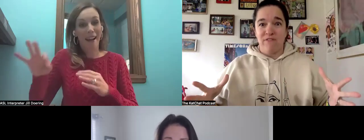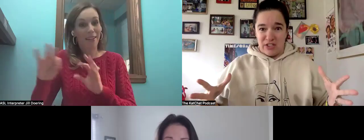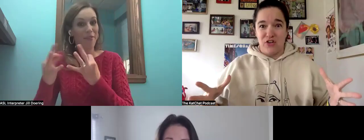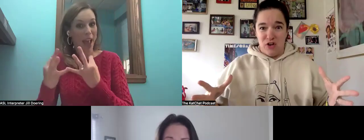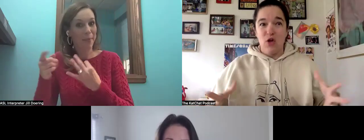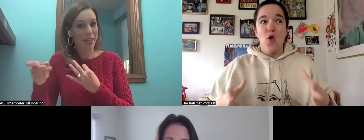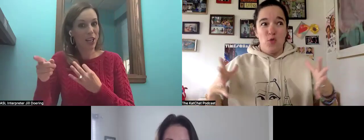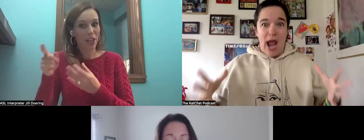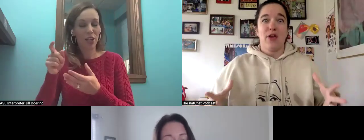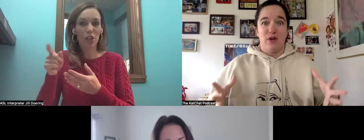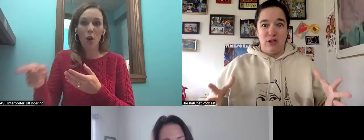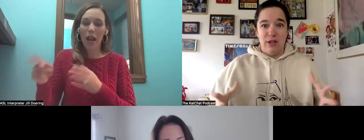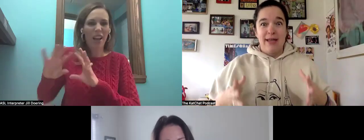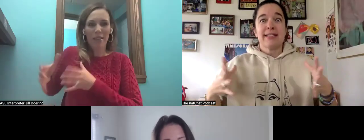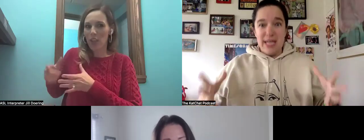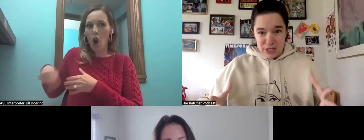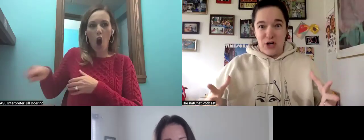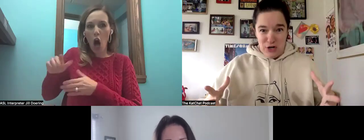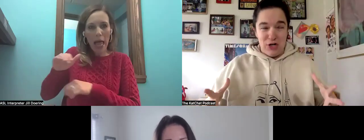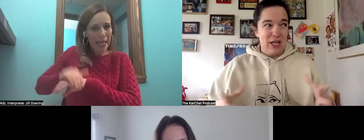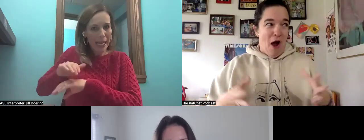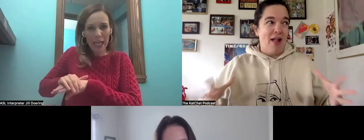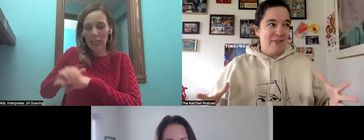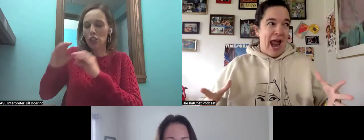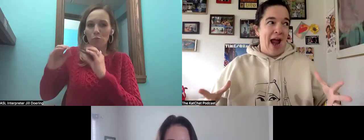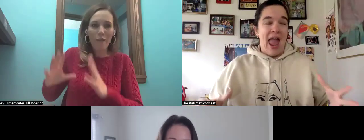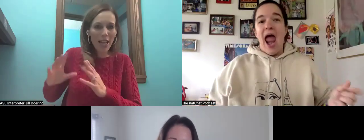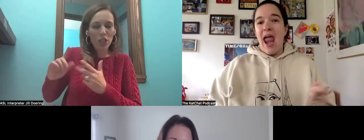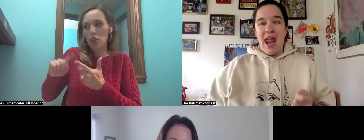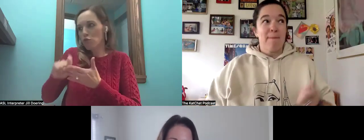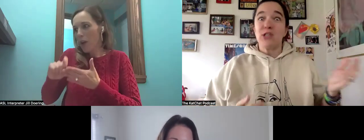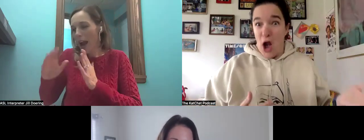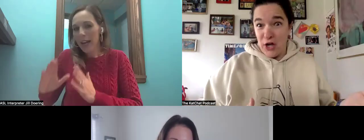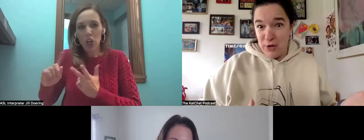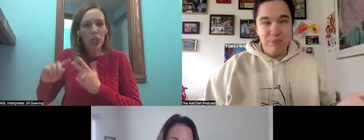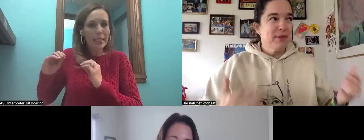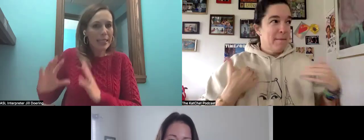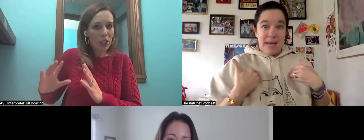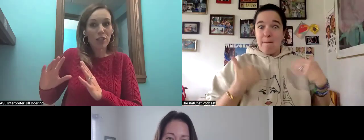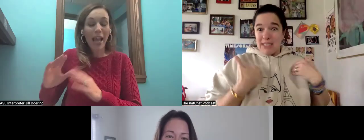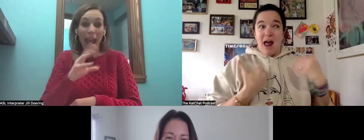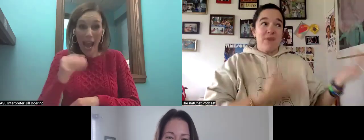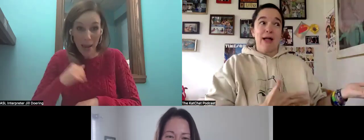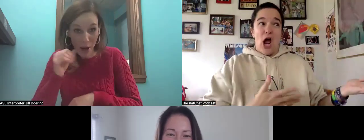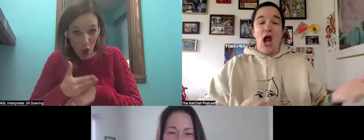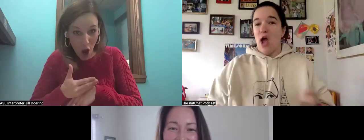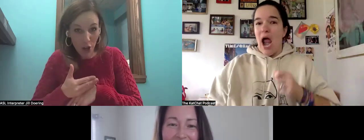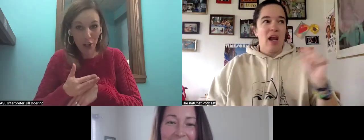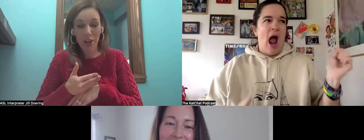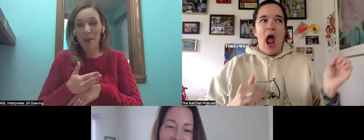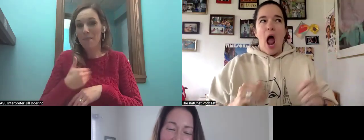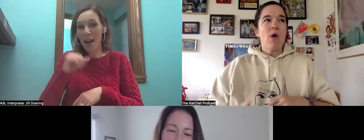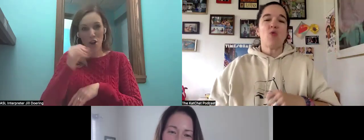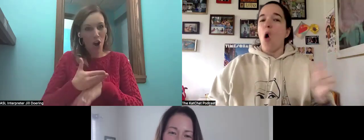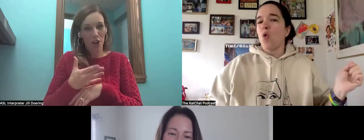English professors, writers, Yeah. teachers, and all of that. And my daughter, me, Yeah. myself, and my daughter,